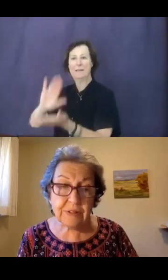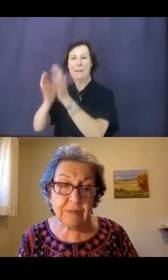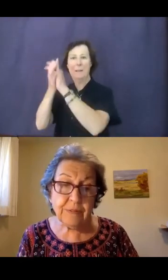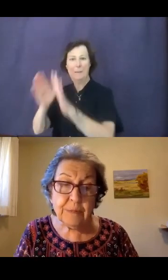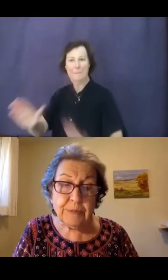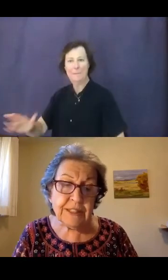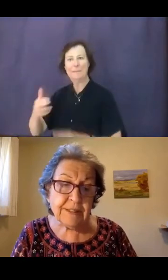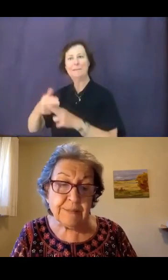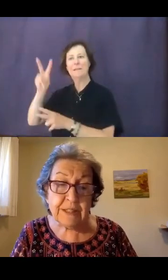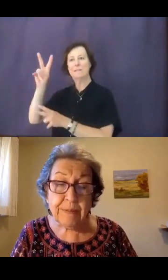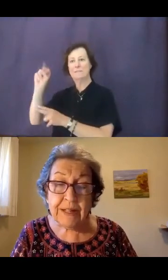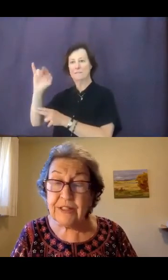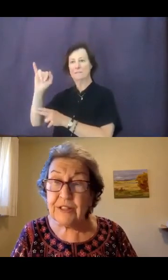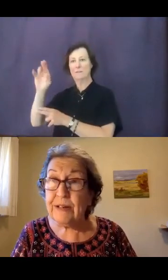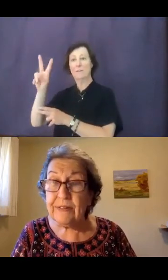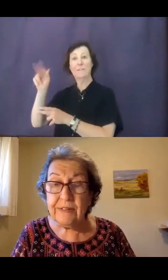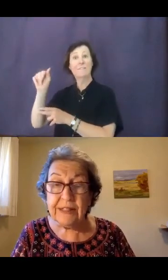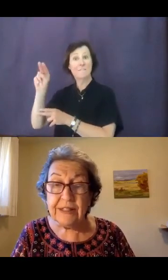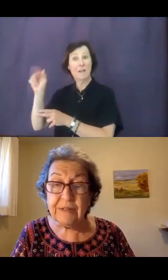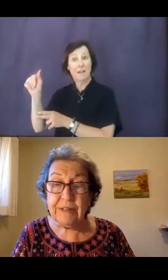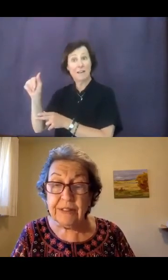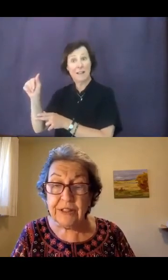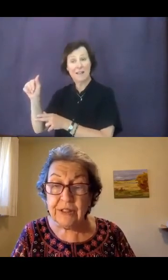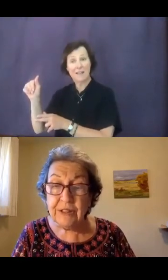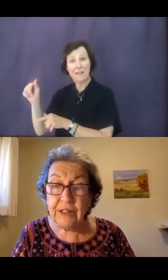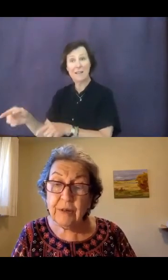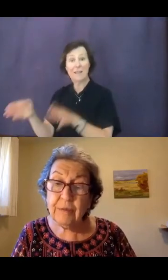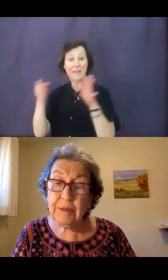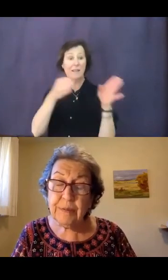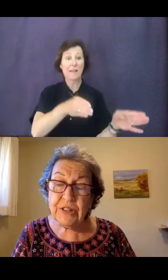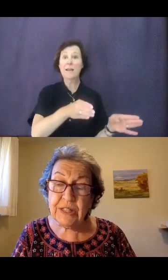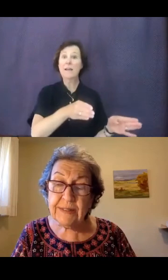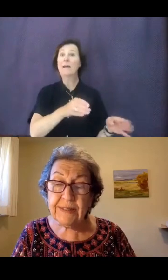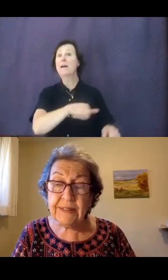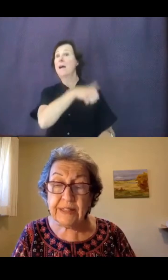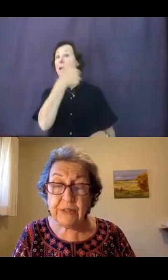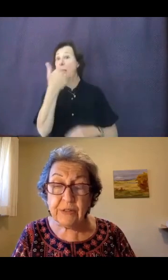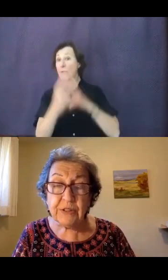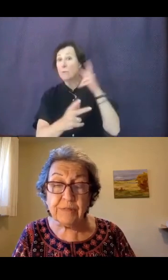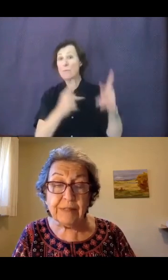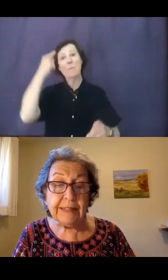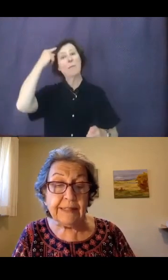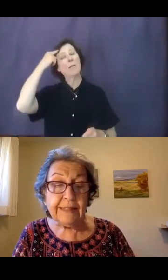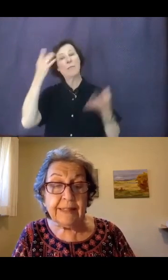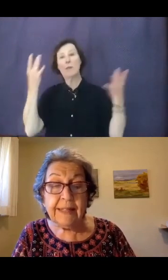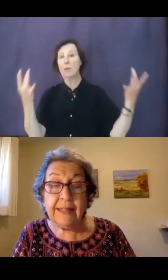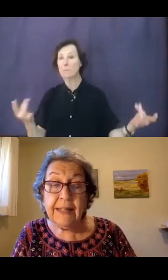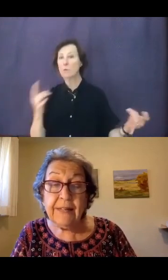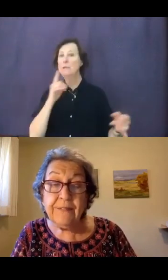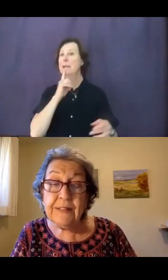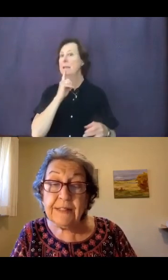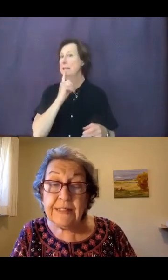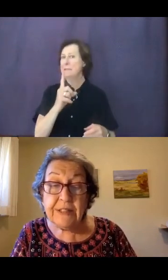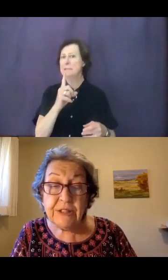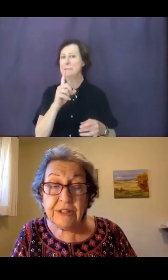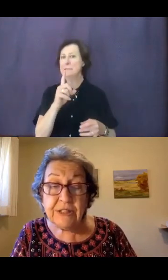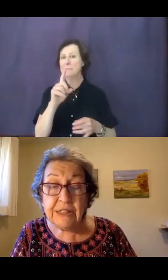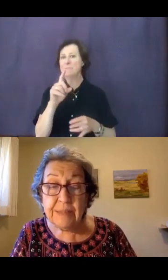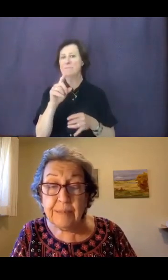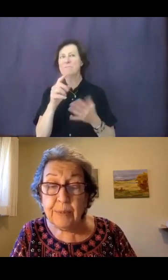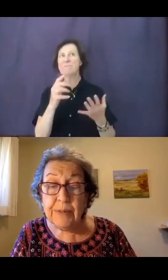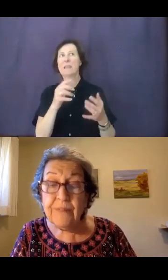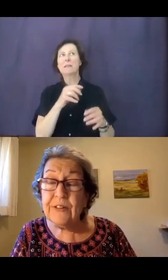Others, who view Buddhism as a practice rather than as a religion, will appreciate the statue's serenity and feel that it teaches